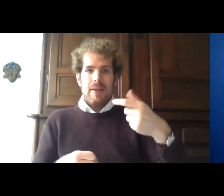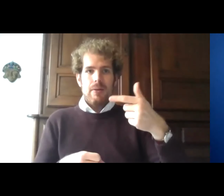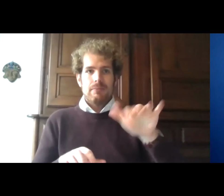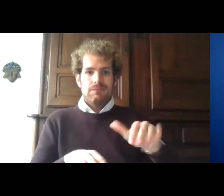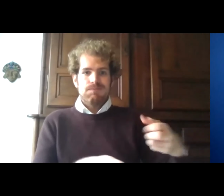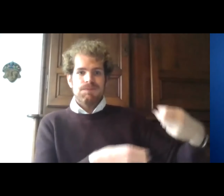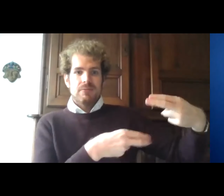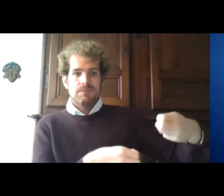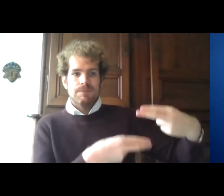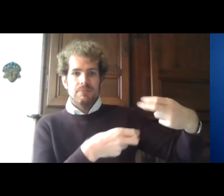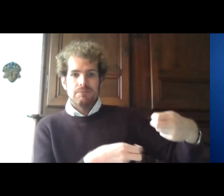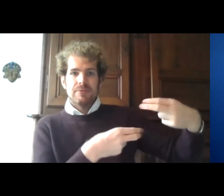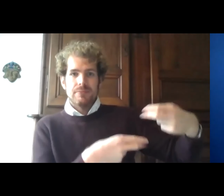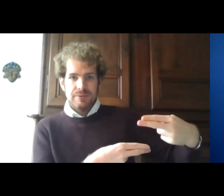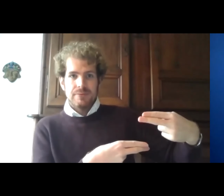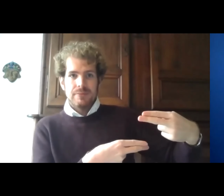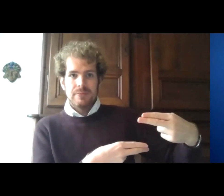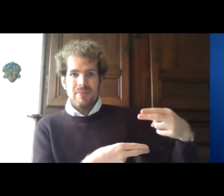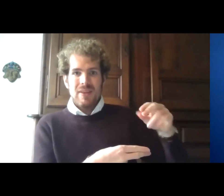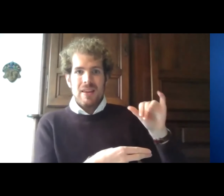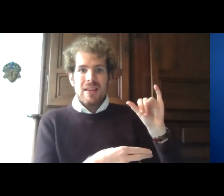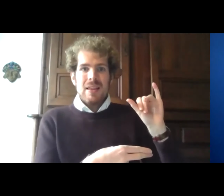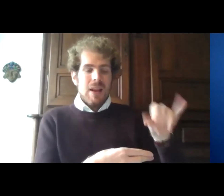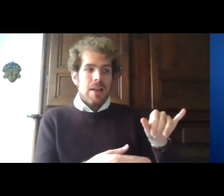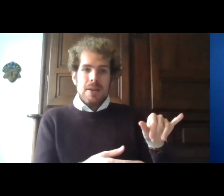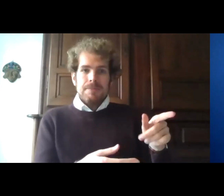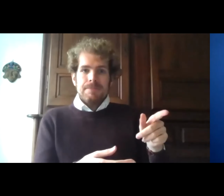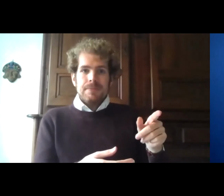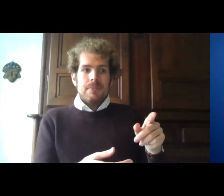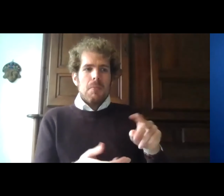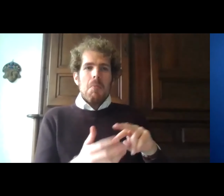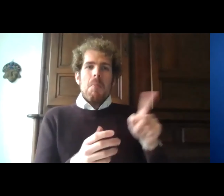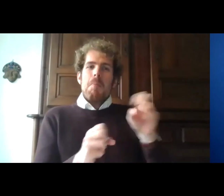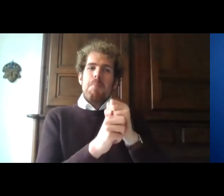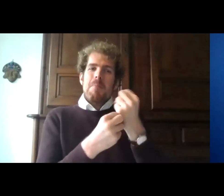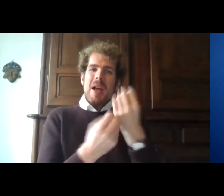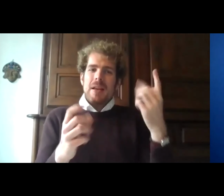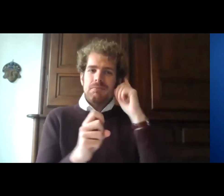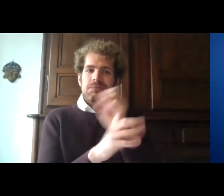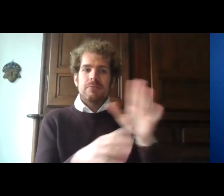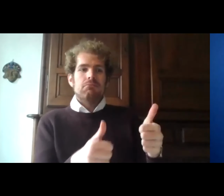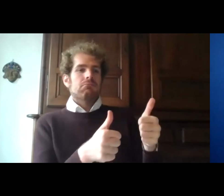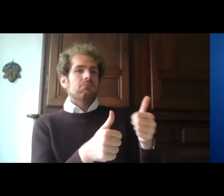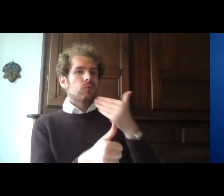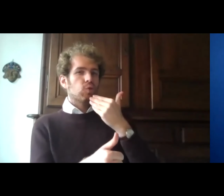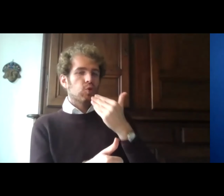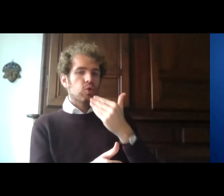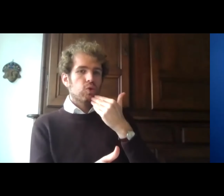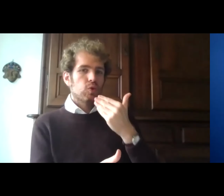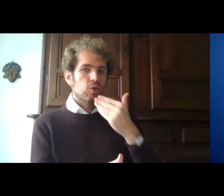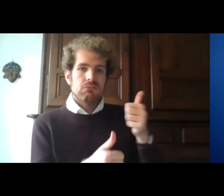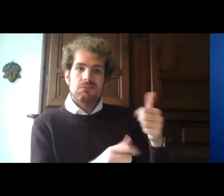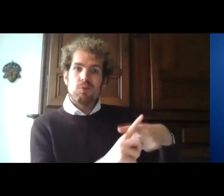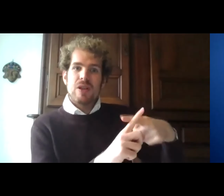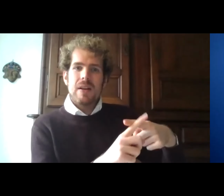So the idea is that there are these gloves that understand sign language and that they can translate the information into text on a